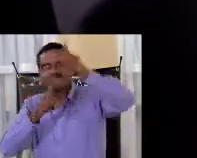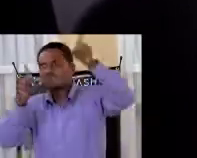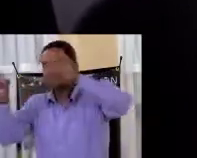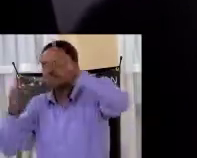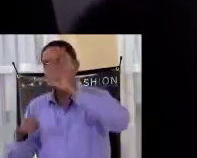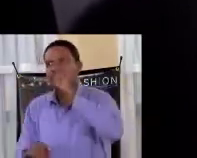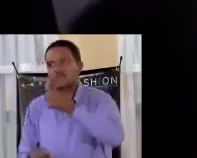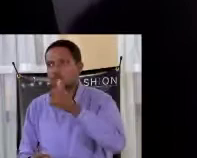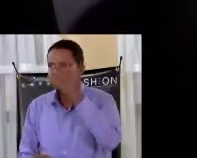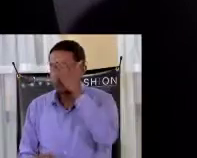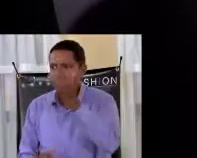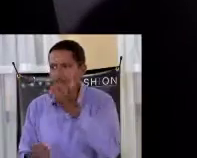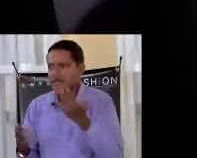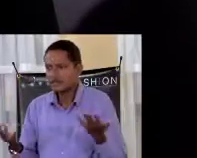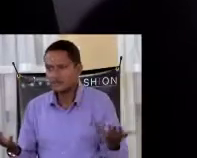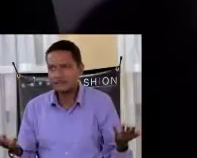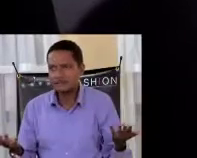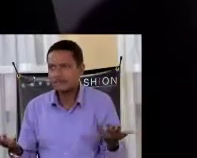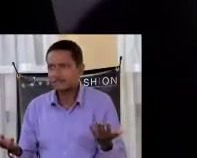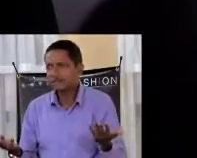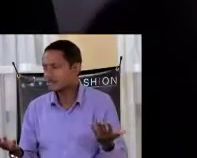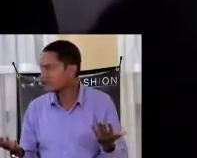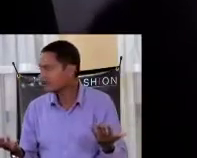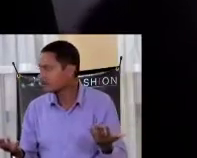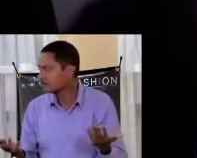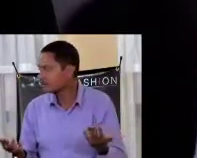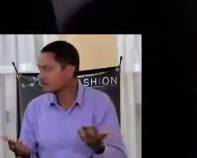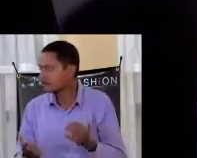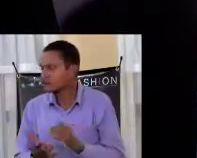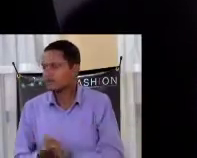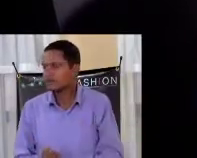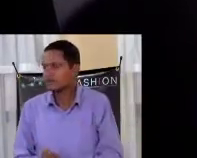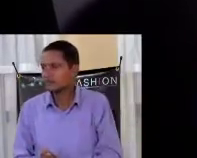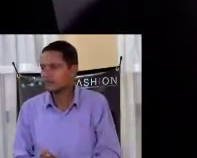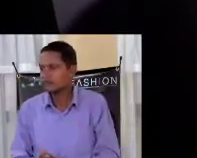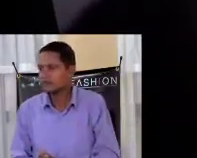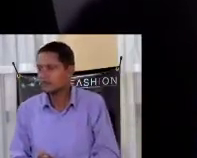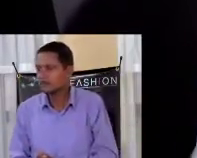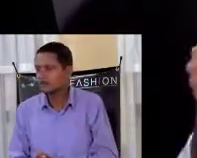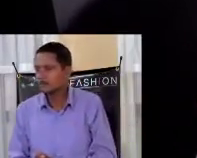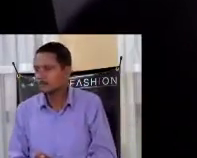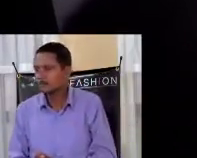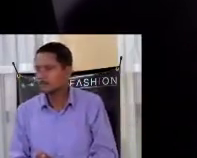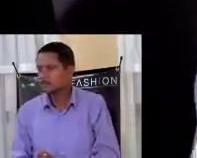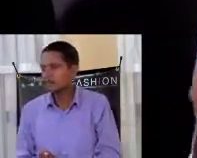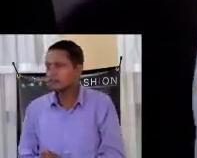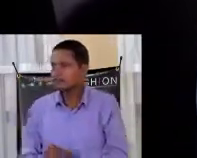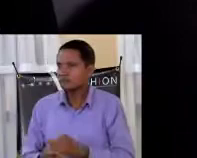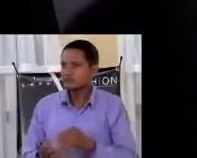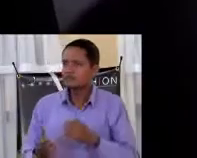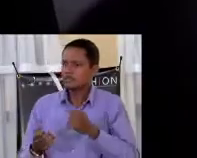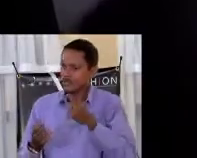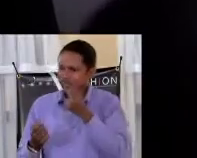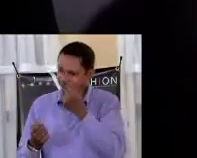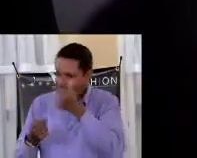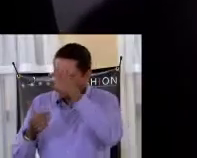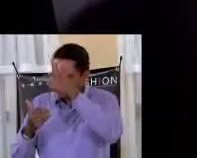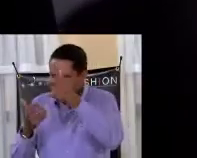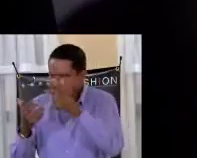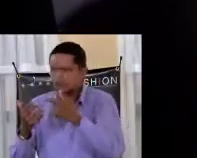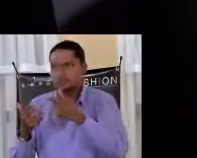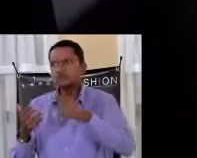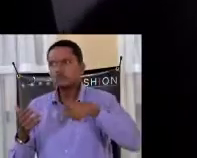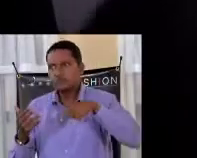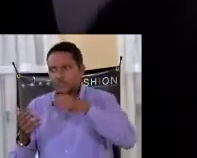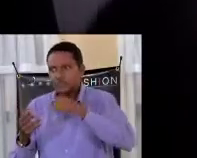Little things that we do in at Simply Runway to understand, you know, gaps in the process in terms of why your